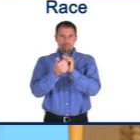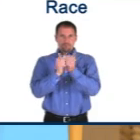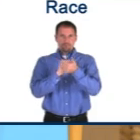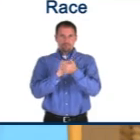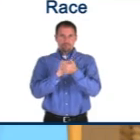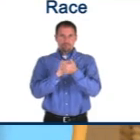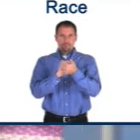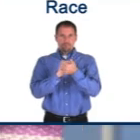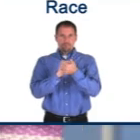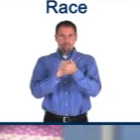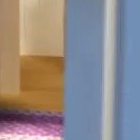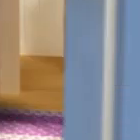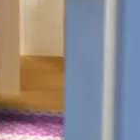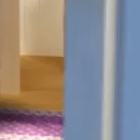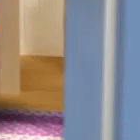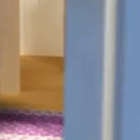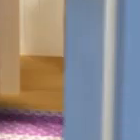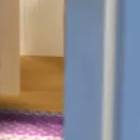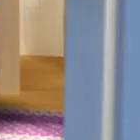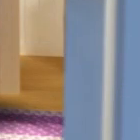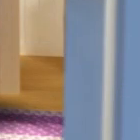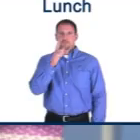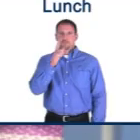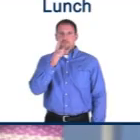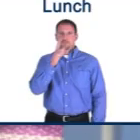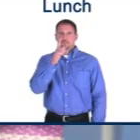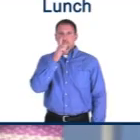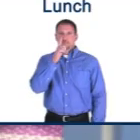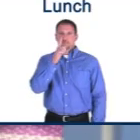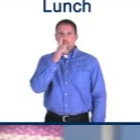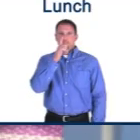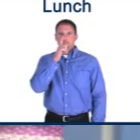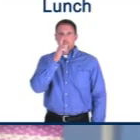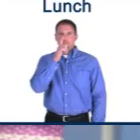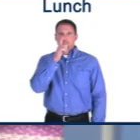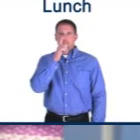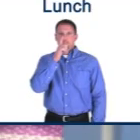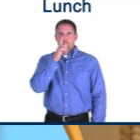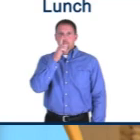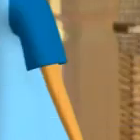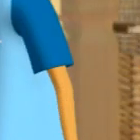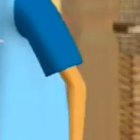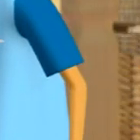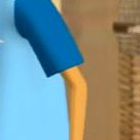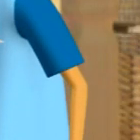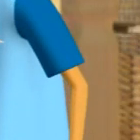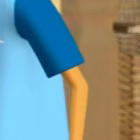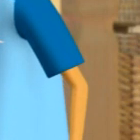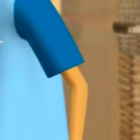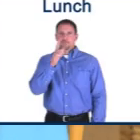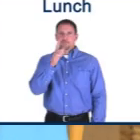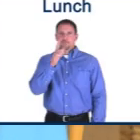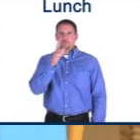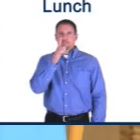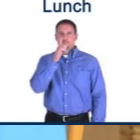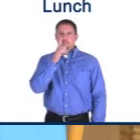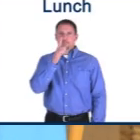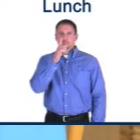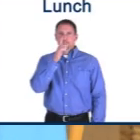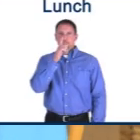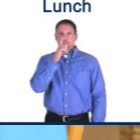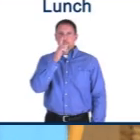race. All right, playtime's over. Time to get some lunch. Yay! Come on, Peter. Let's go get lunch with